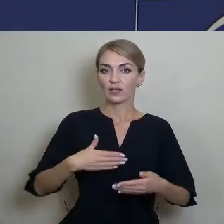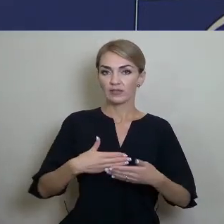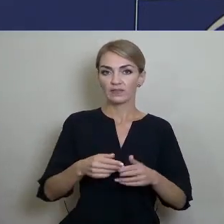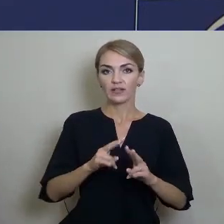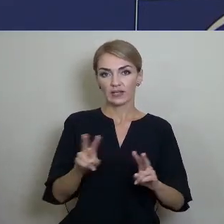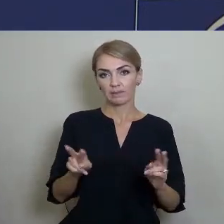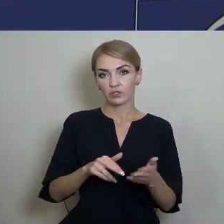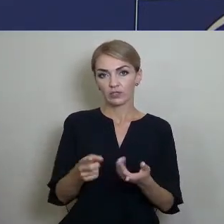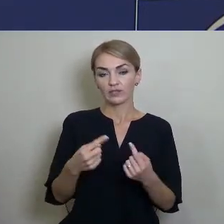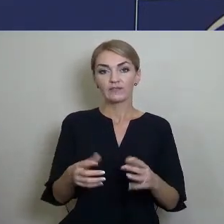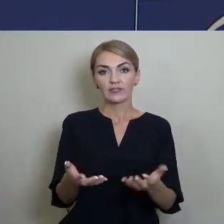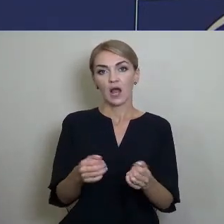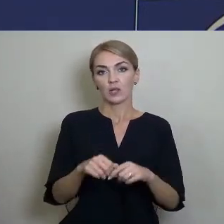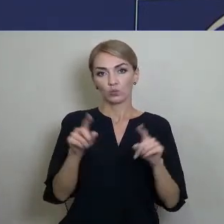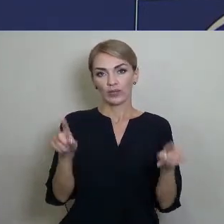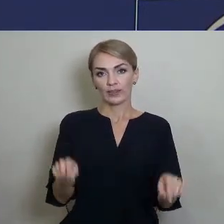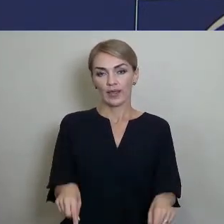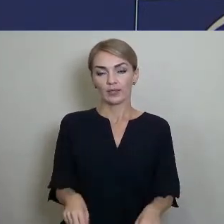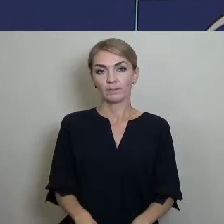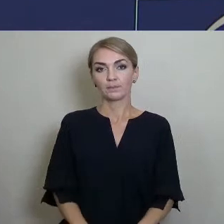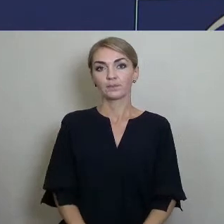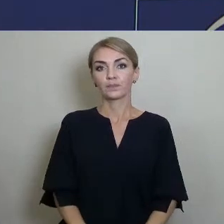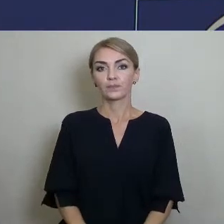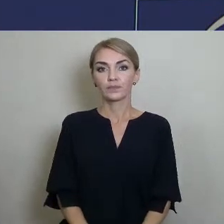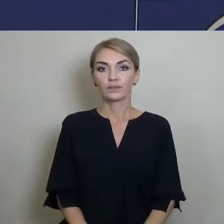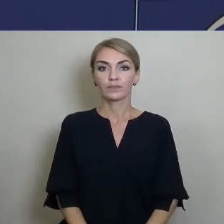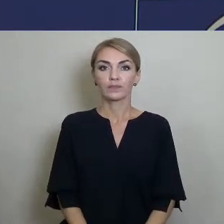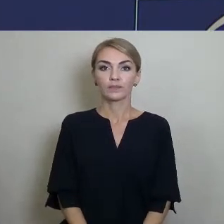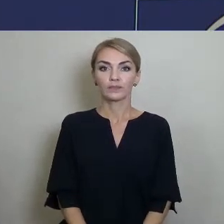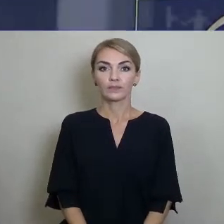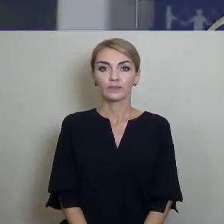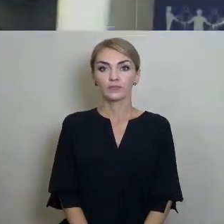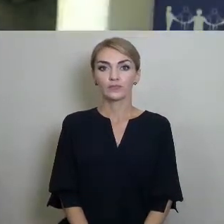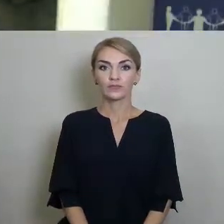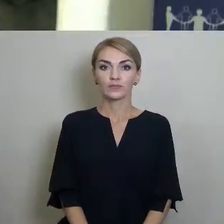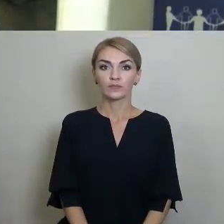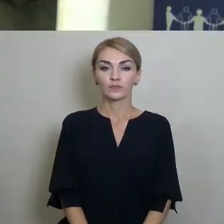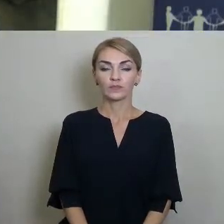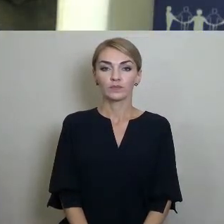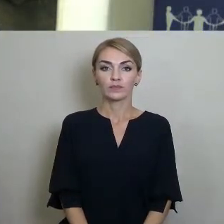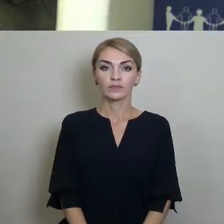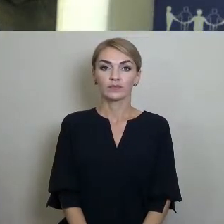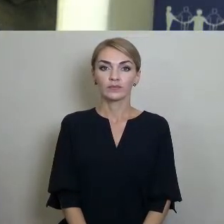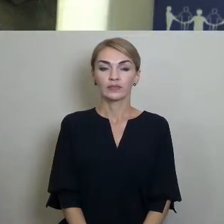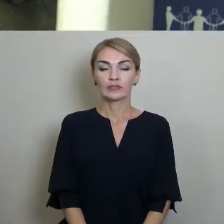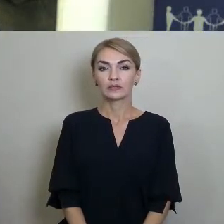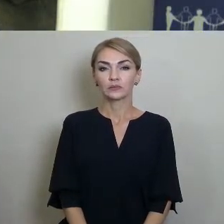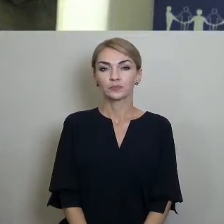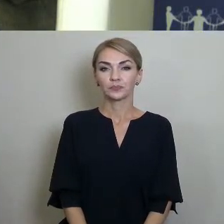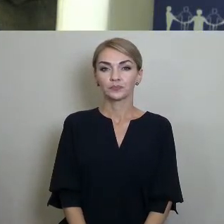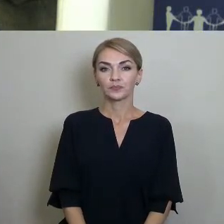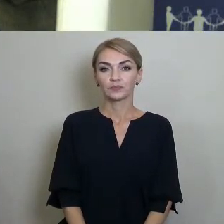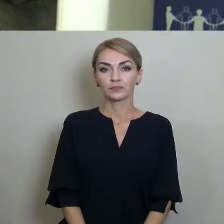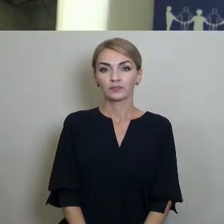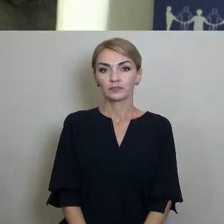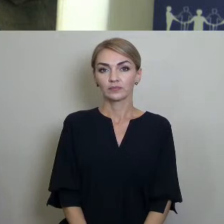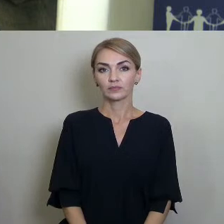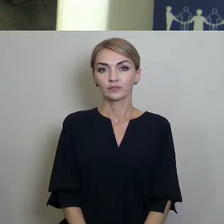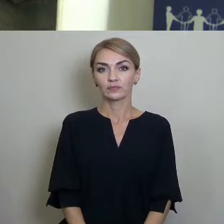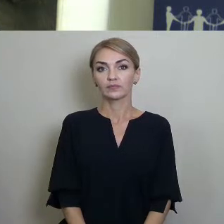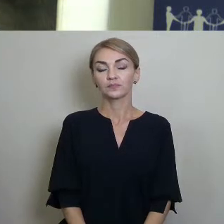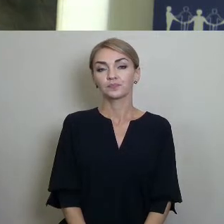code expects that while all the ballots would be cast by those who came to the polling stations.